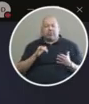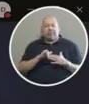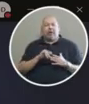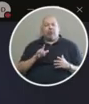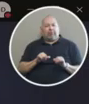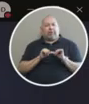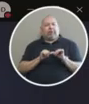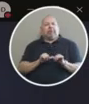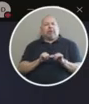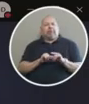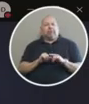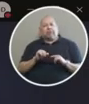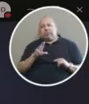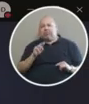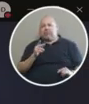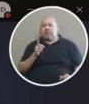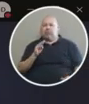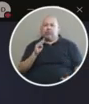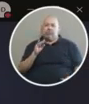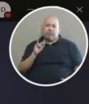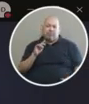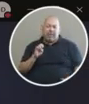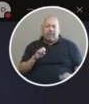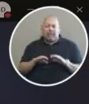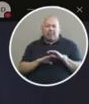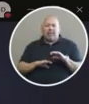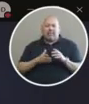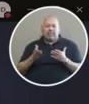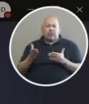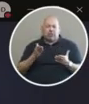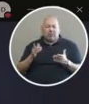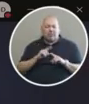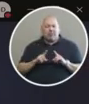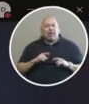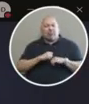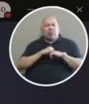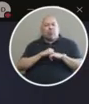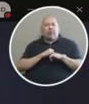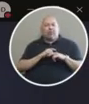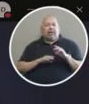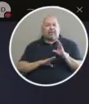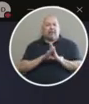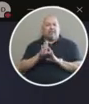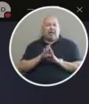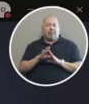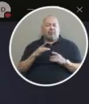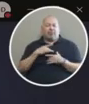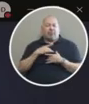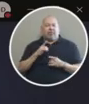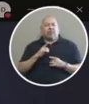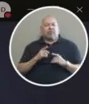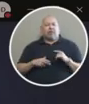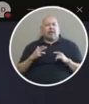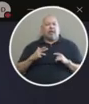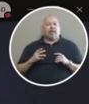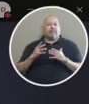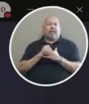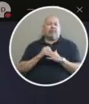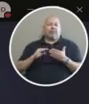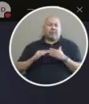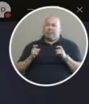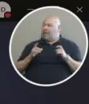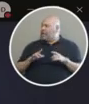will continue to undermine our most basic services, but protect developers' interests and high-salaried city